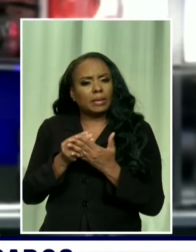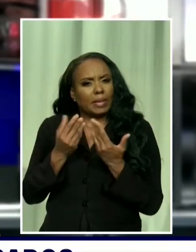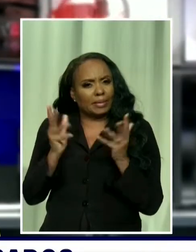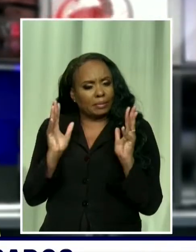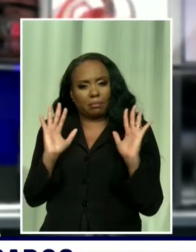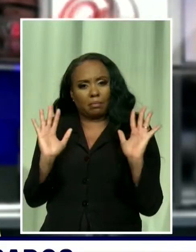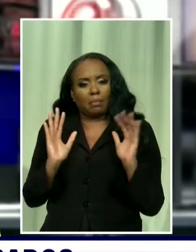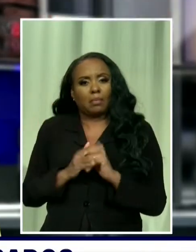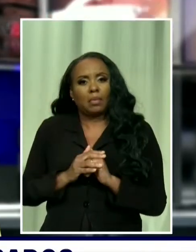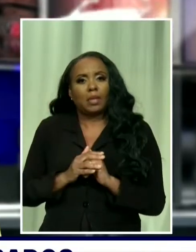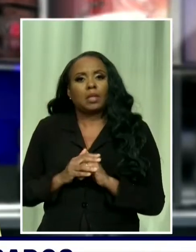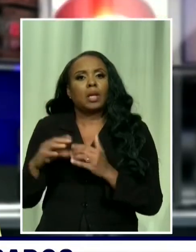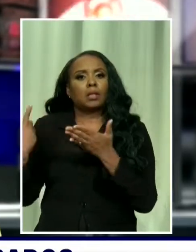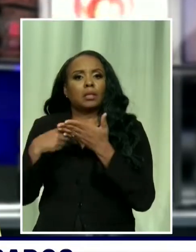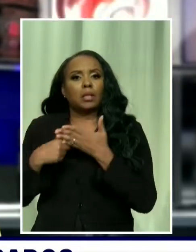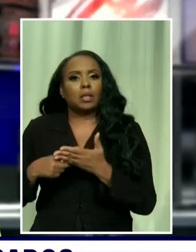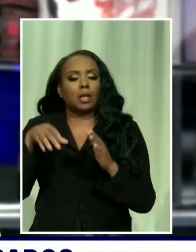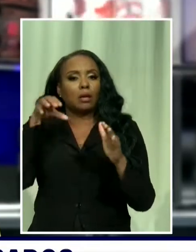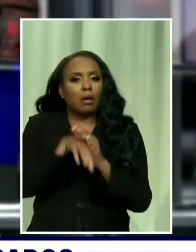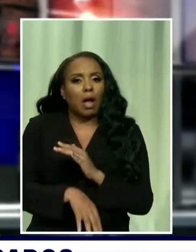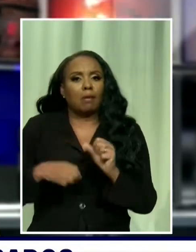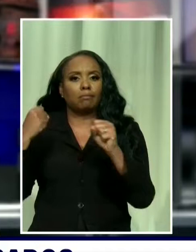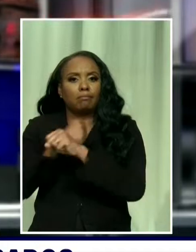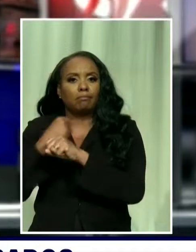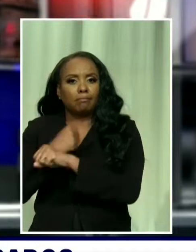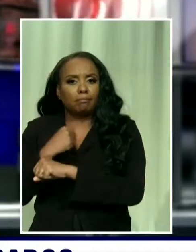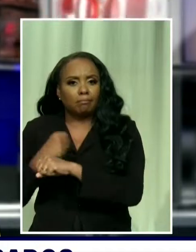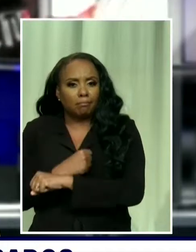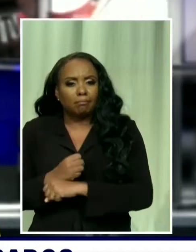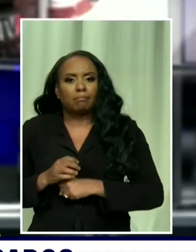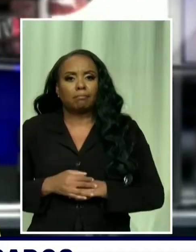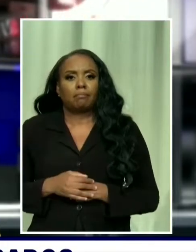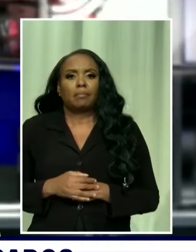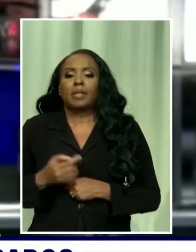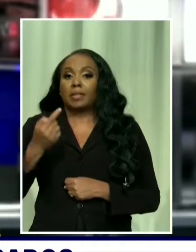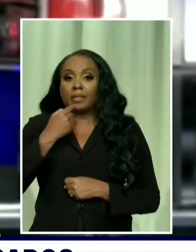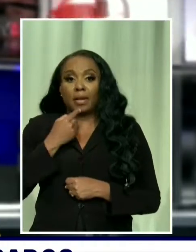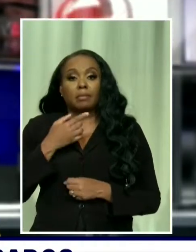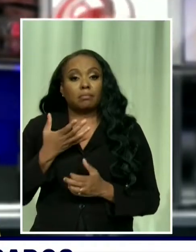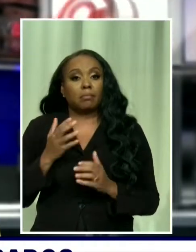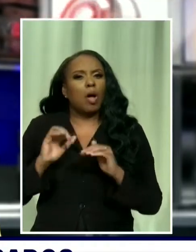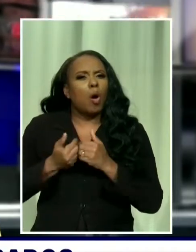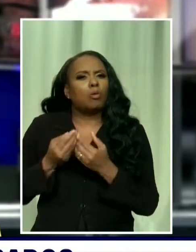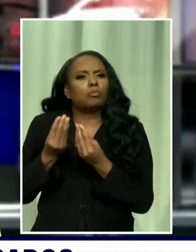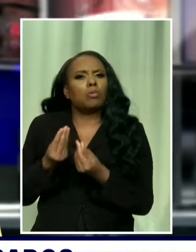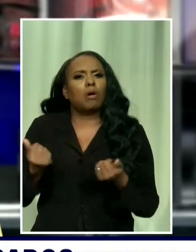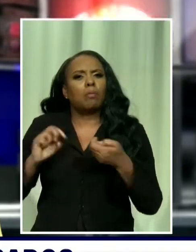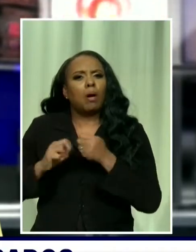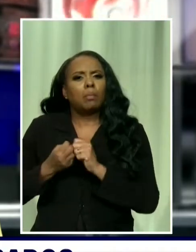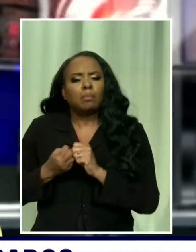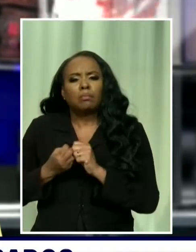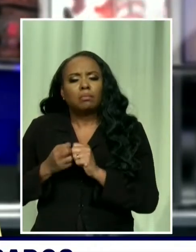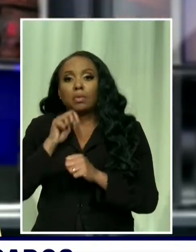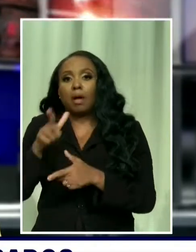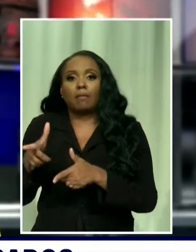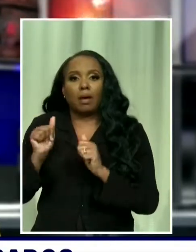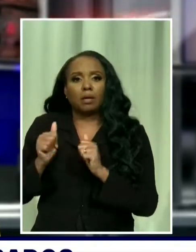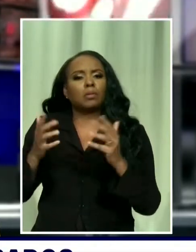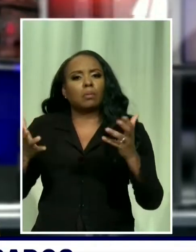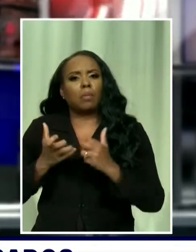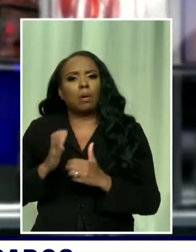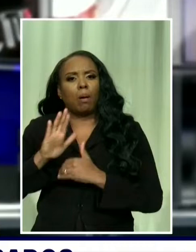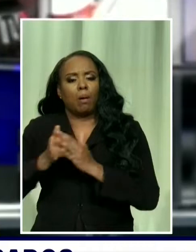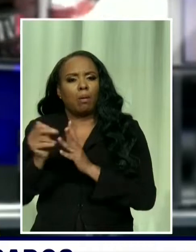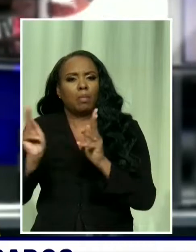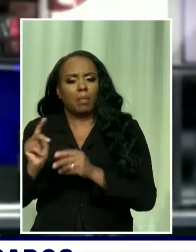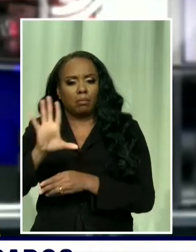Motley also touched on the issue of crime and violence in the country. Stressing there isn't an overnight fix, she's called on everyone to play